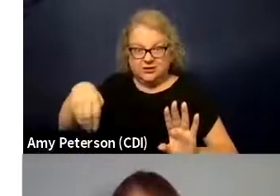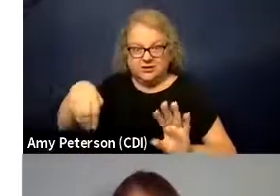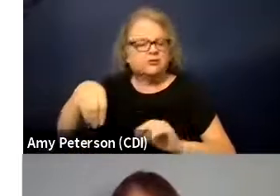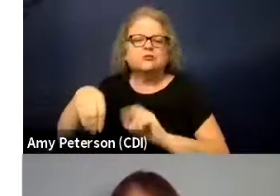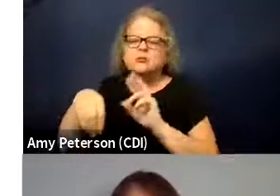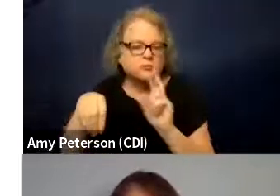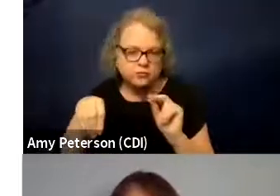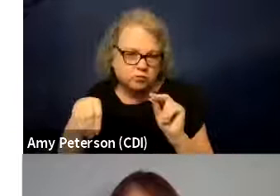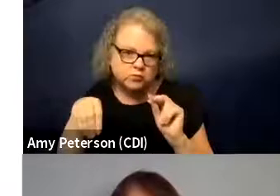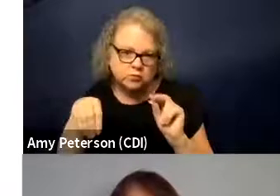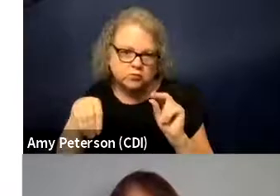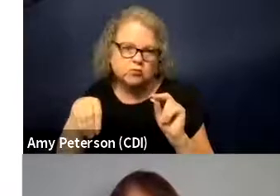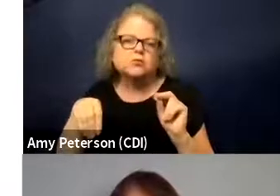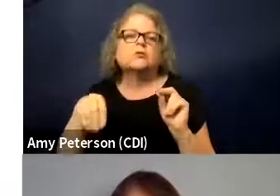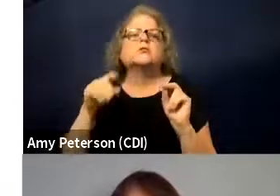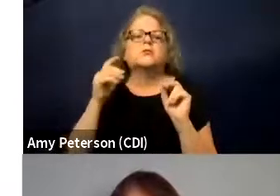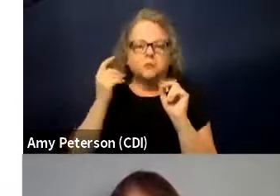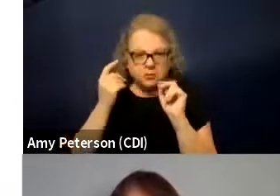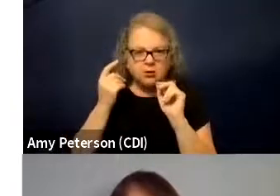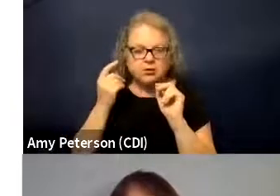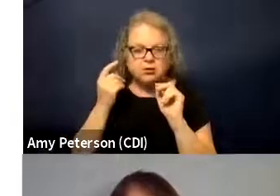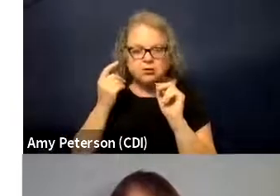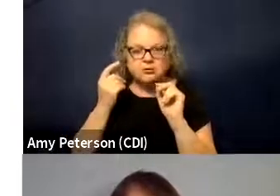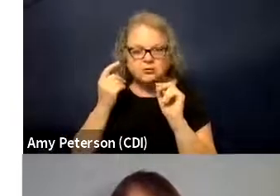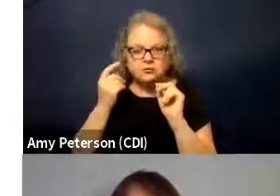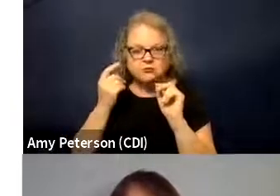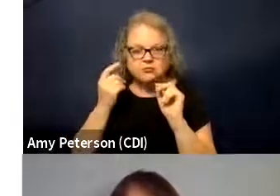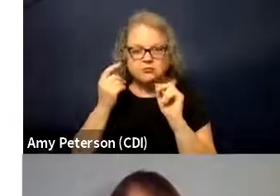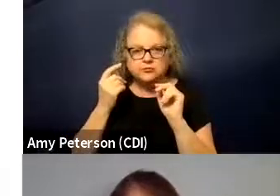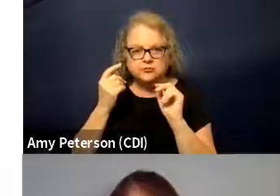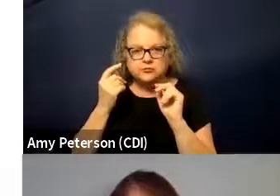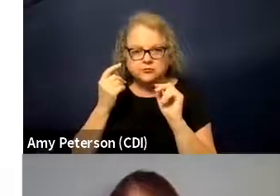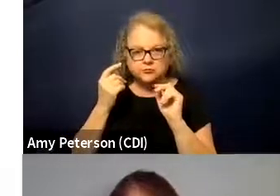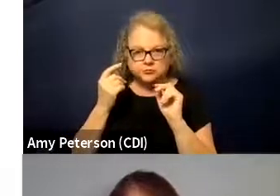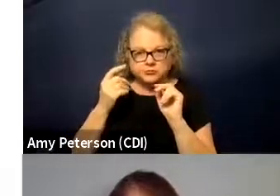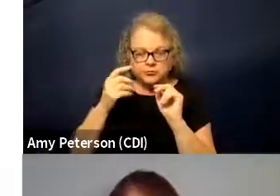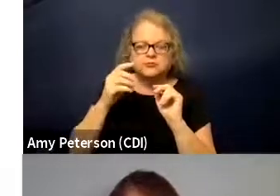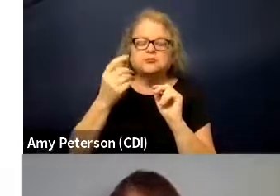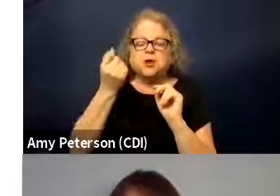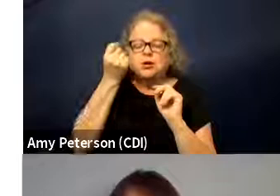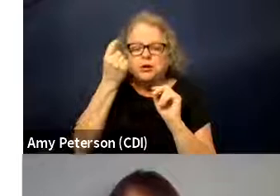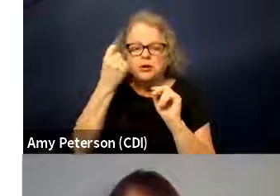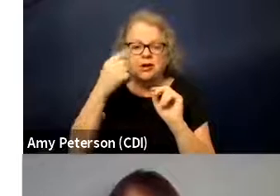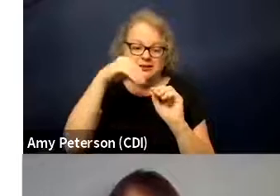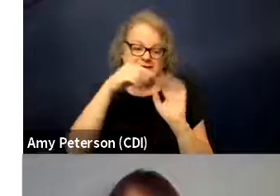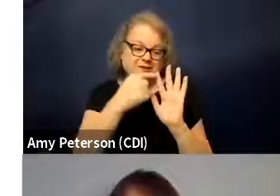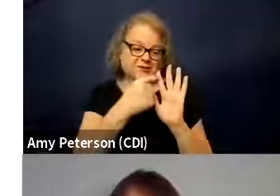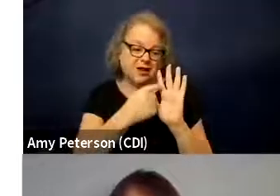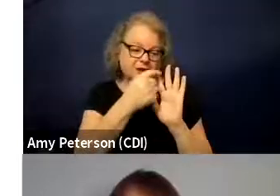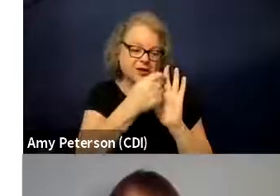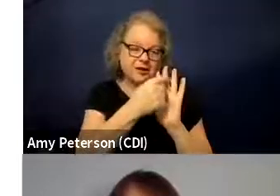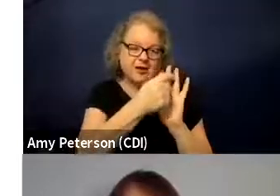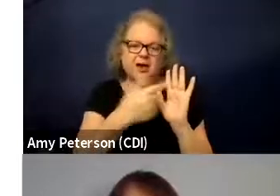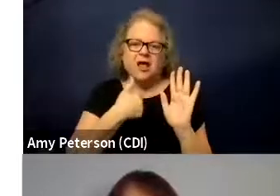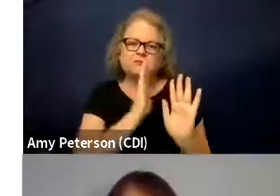protein. That gene for the spike protein is made into a vaccine, injected into someone's